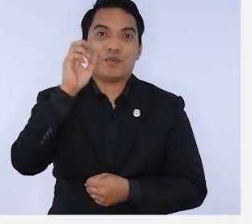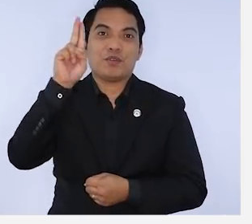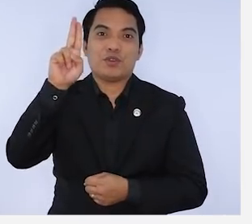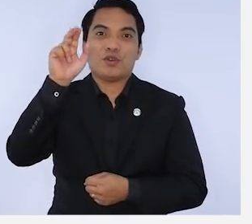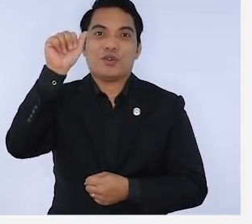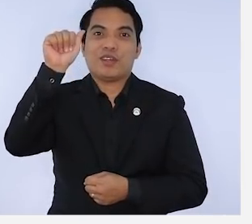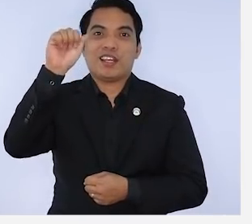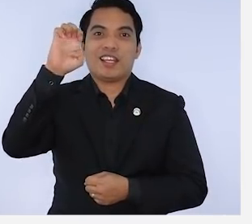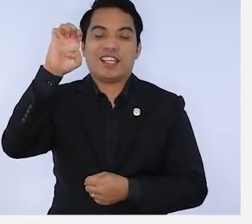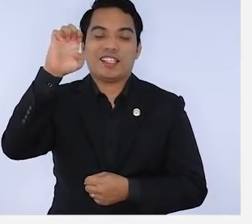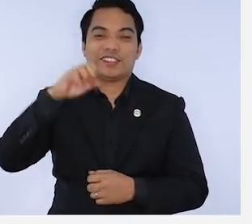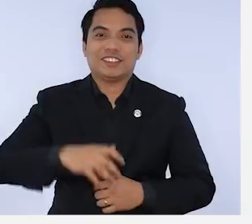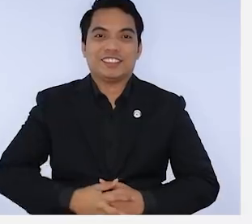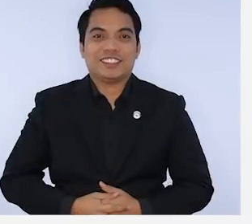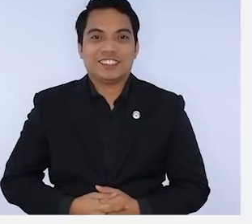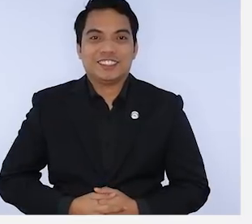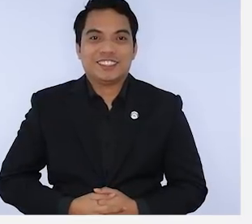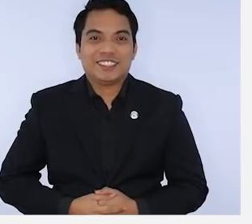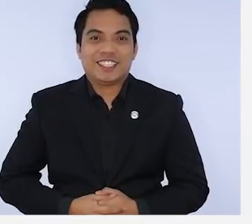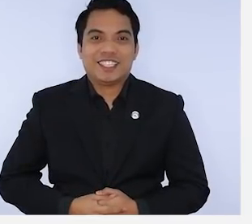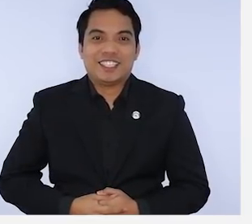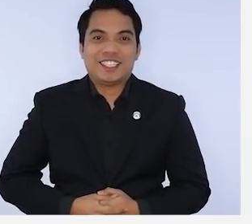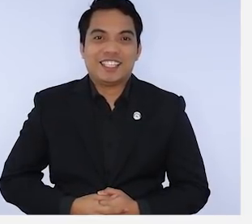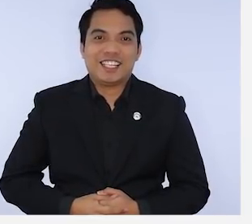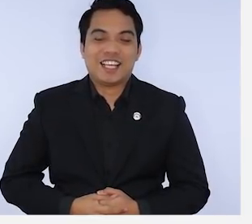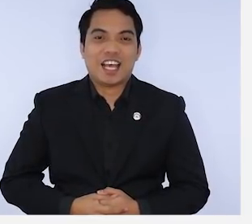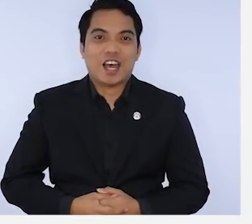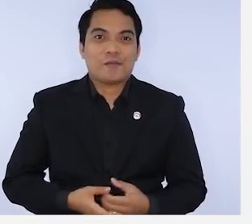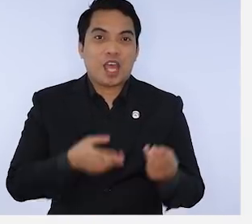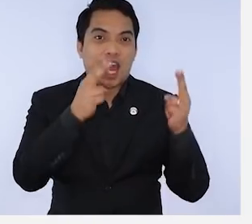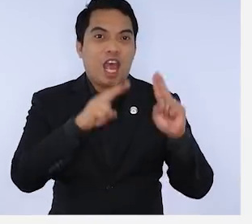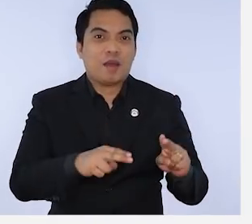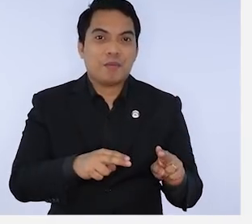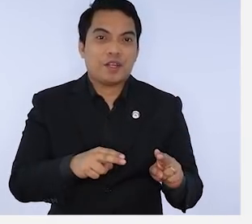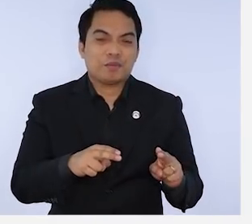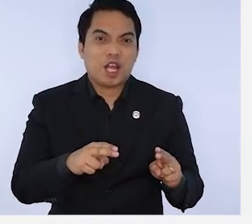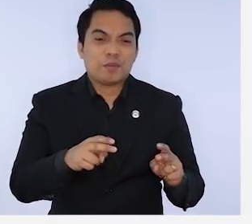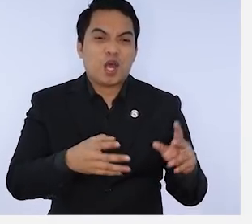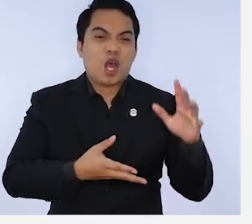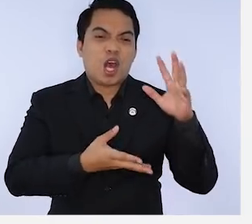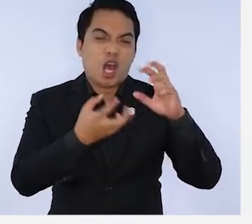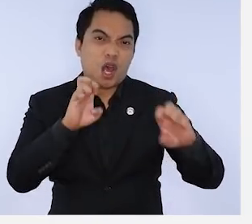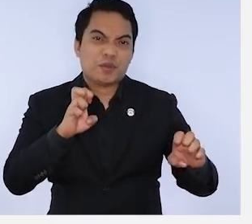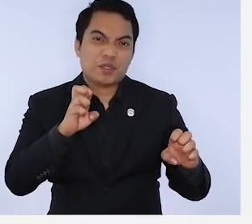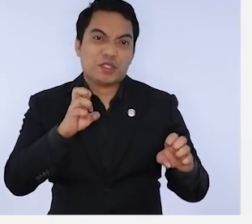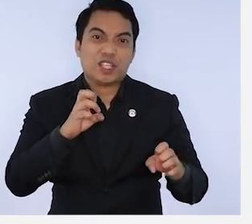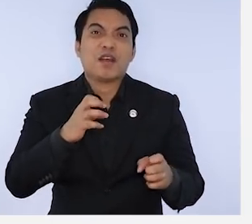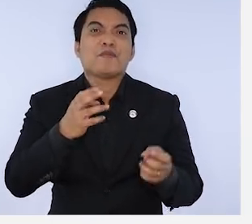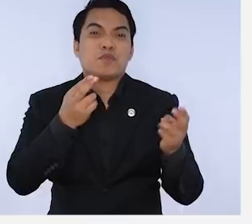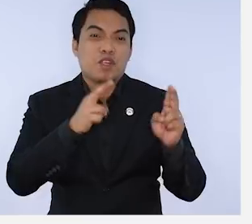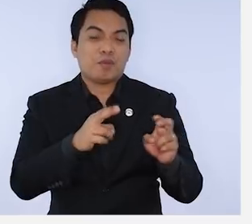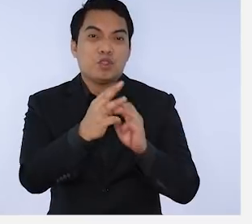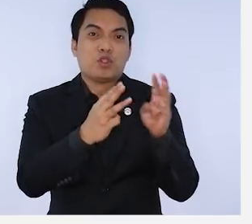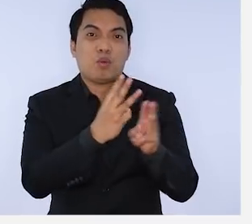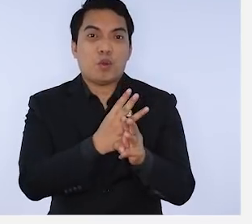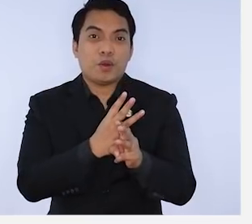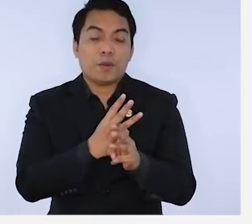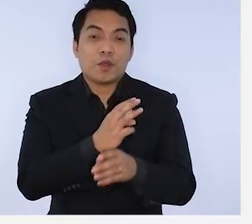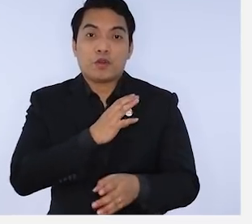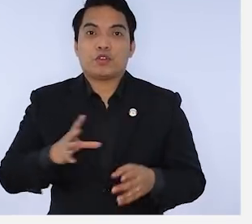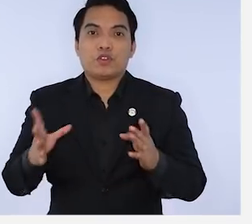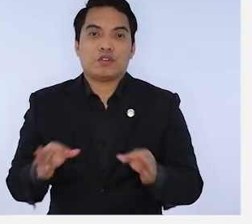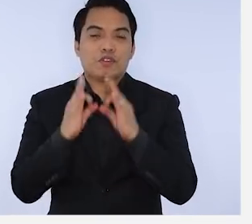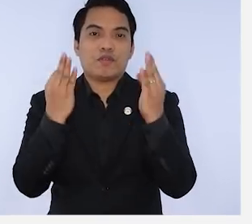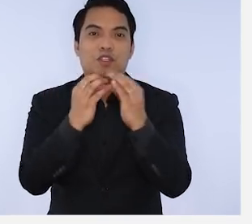in United Arab Emirates. Amidst tragedies and calamities, members of the Christian Family